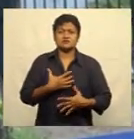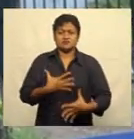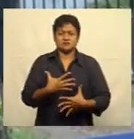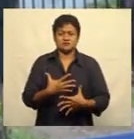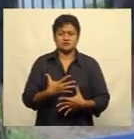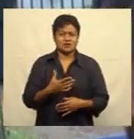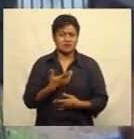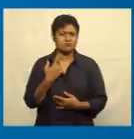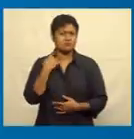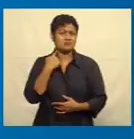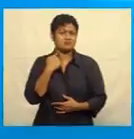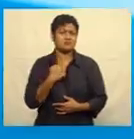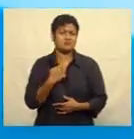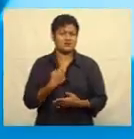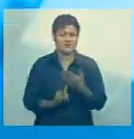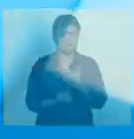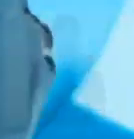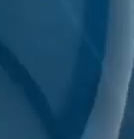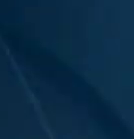murder trial.